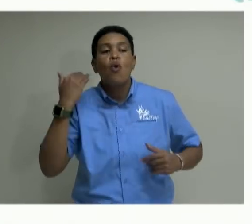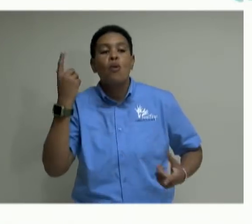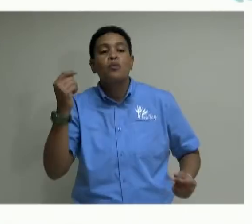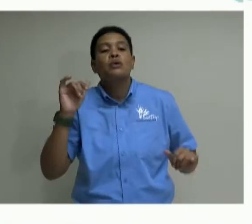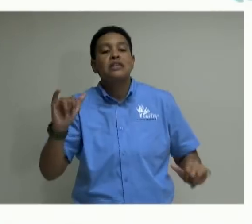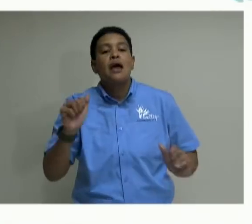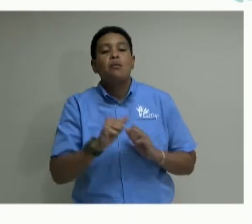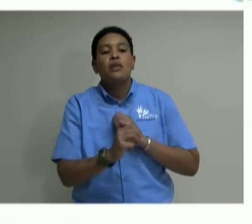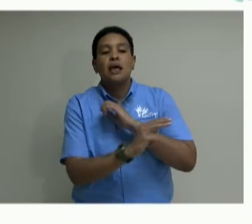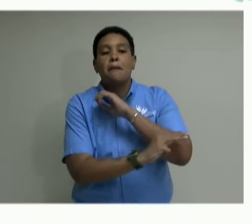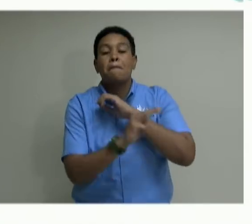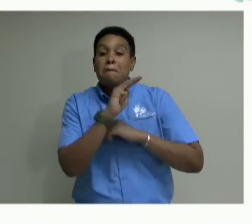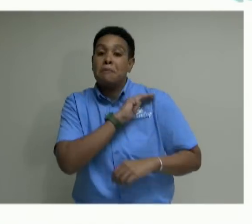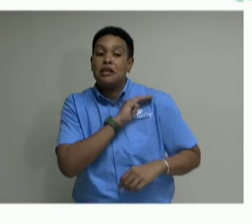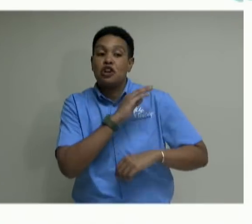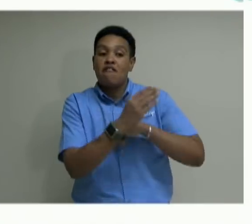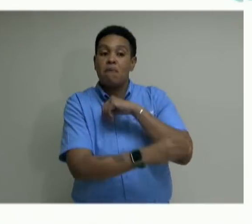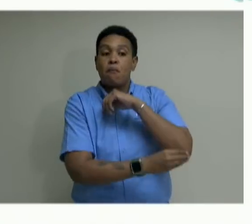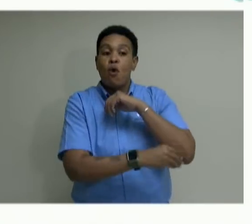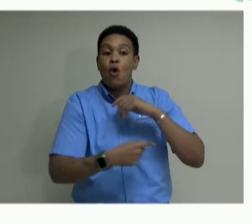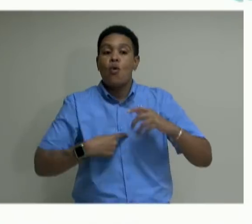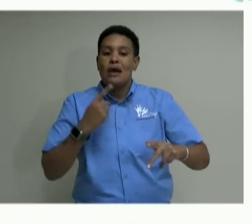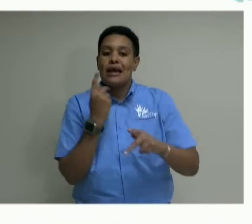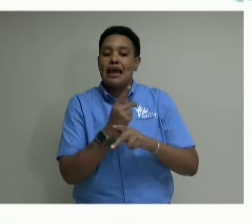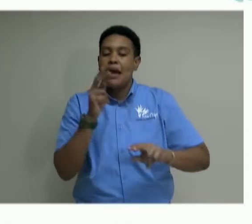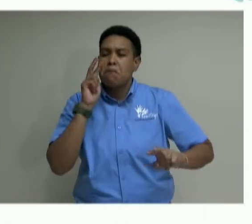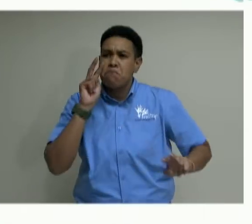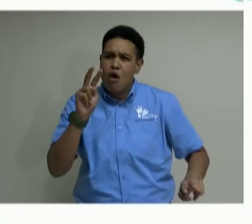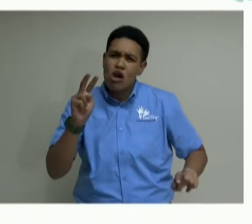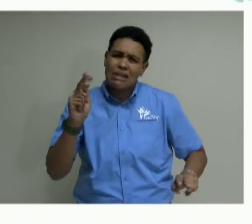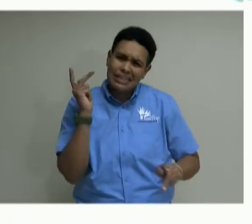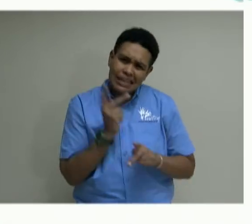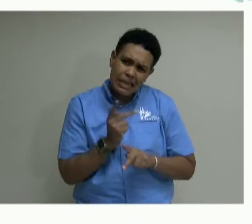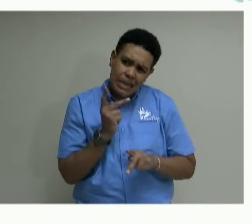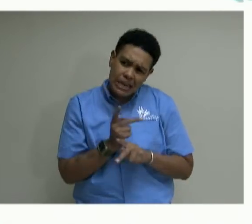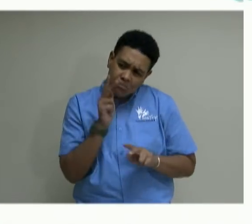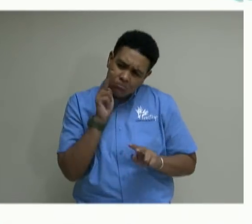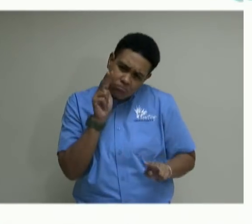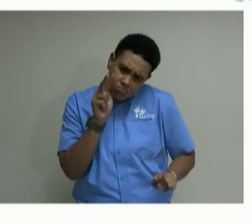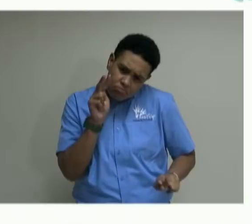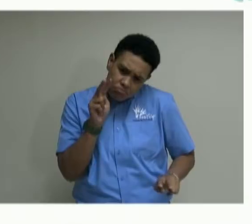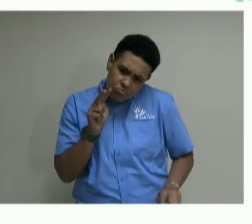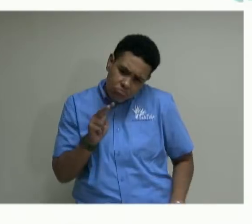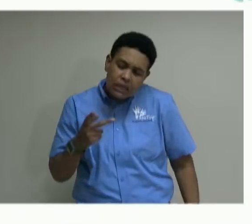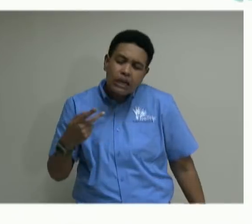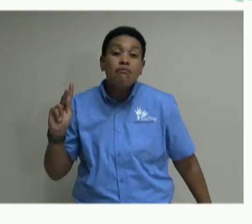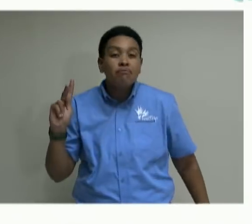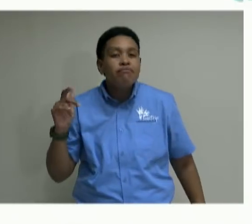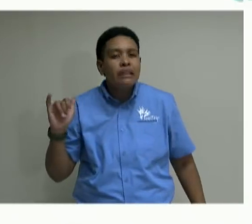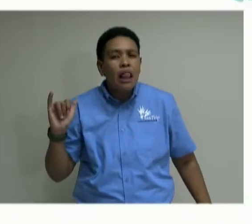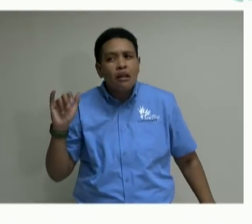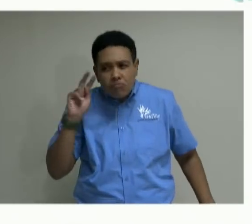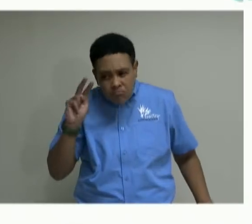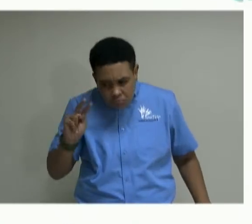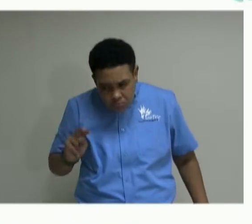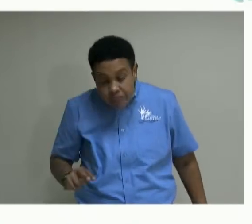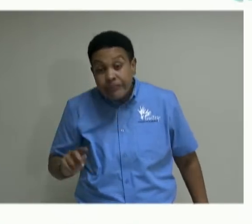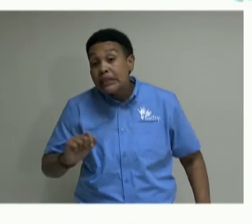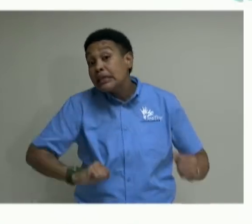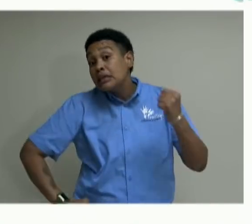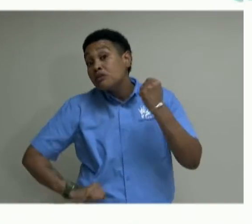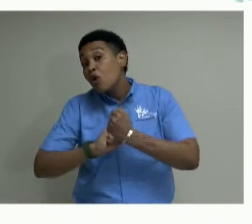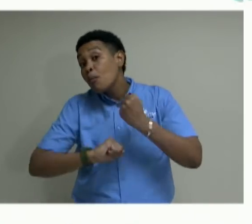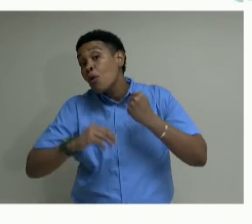of the Poor. We'll continue to monitor it, close monitoring, and given the support that is needed to ensure that